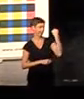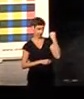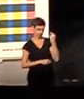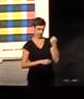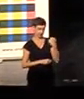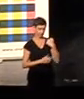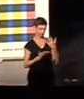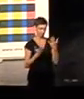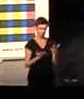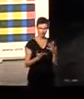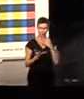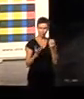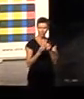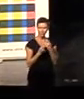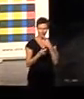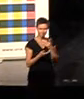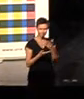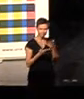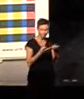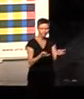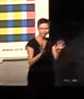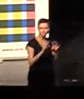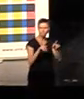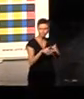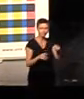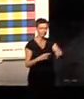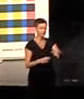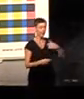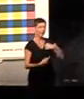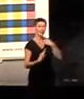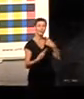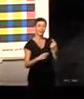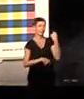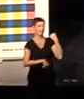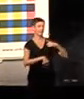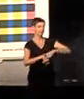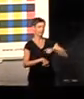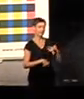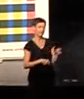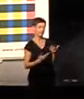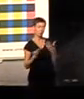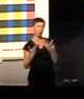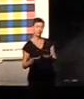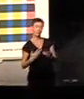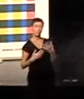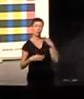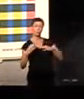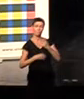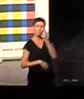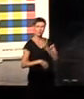dealing with te zien trust a star state' het dat contemp performing arts